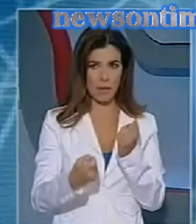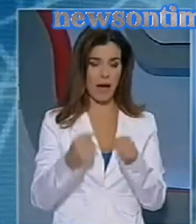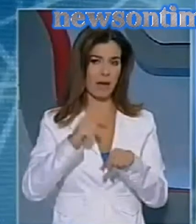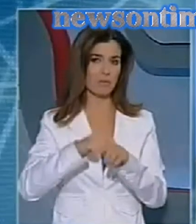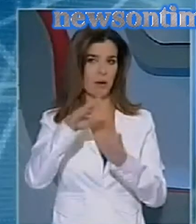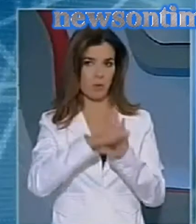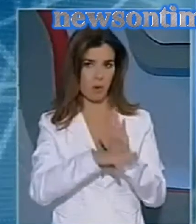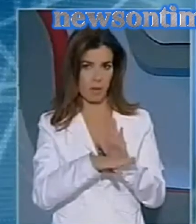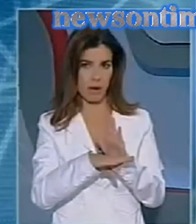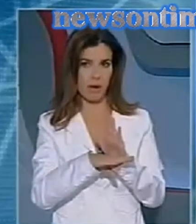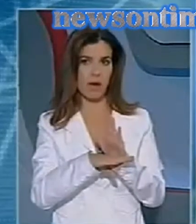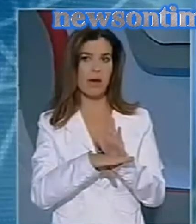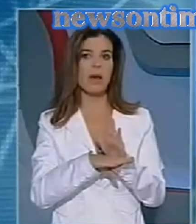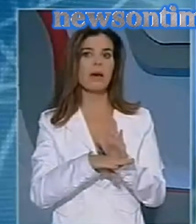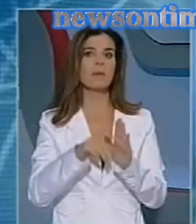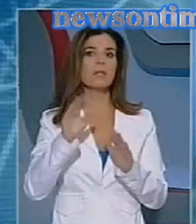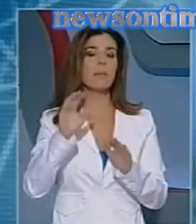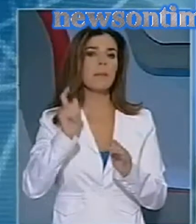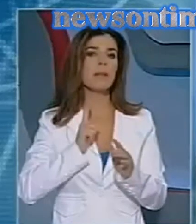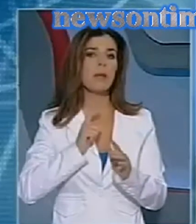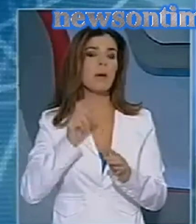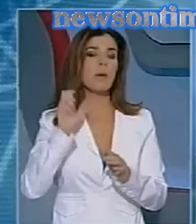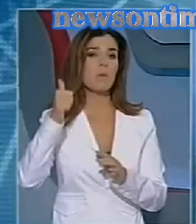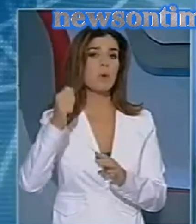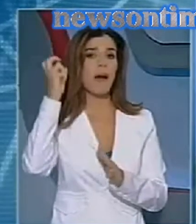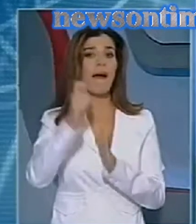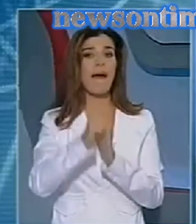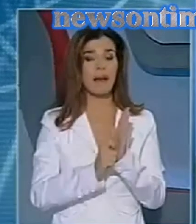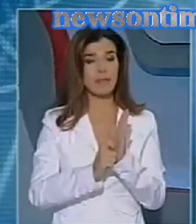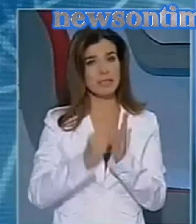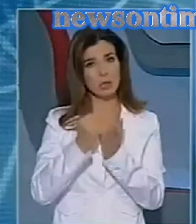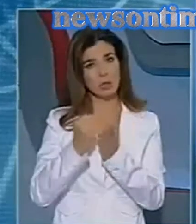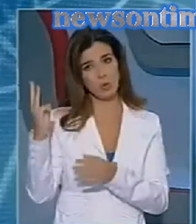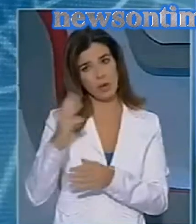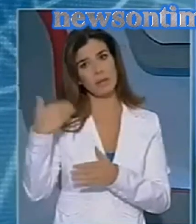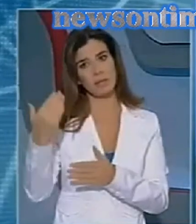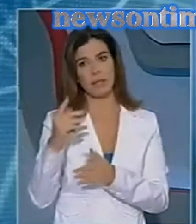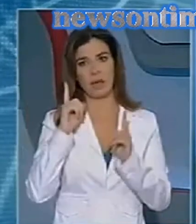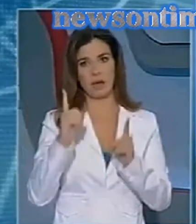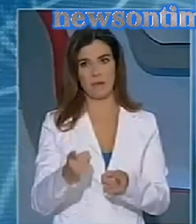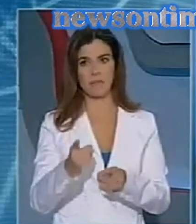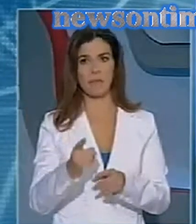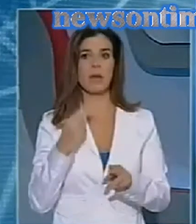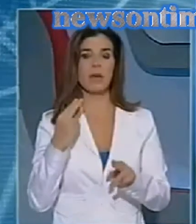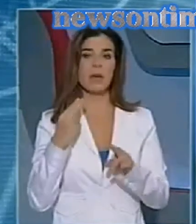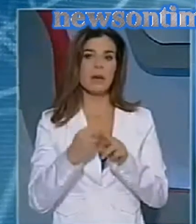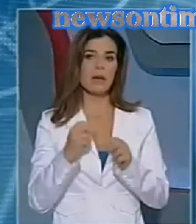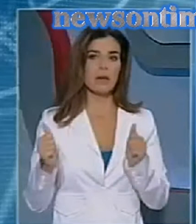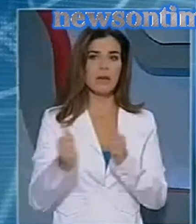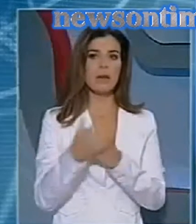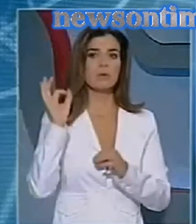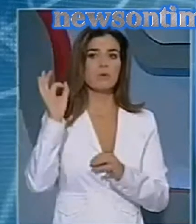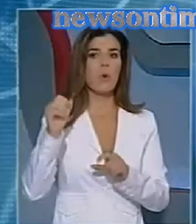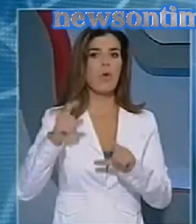program. On the basis of the review that will come out at the end of the year. So basically it'll be on our agenda on